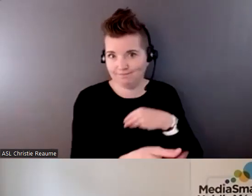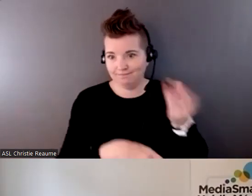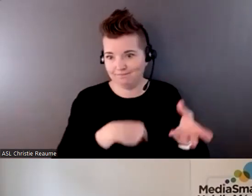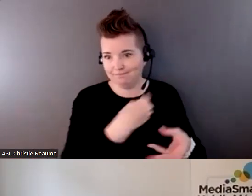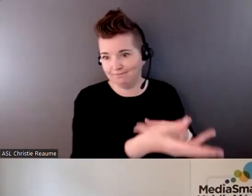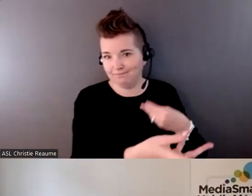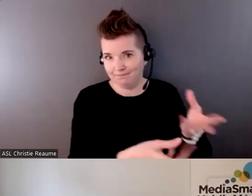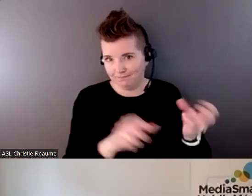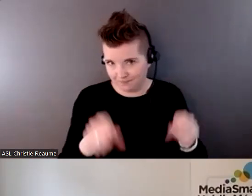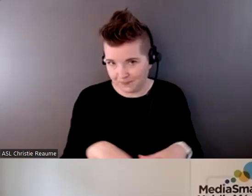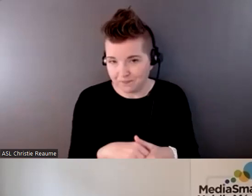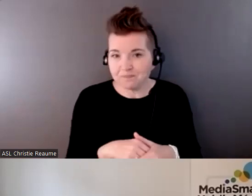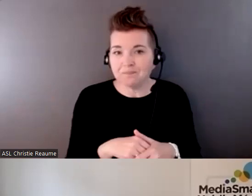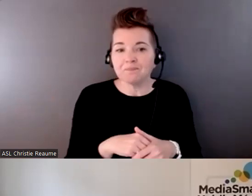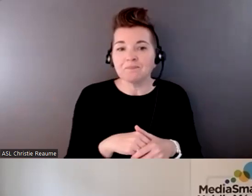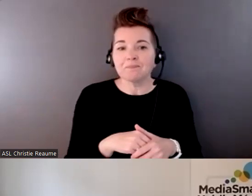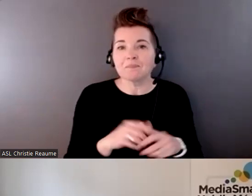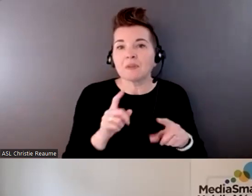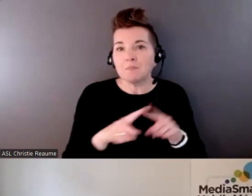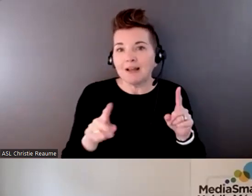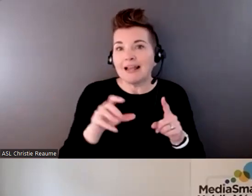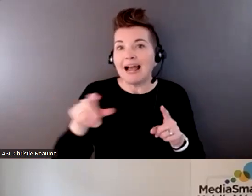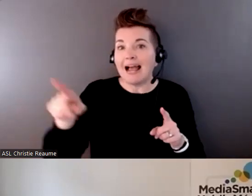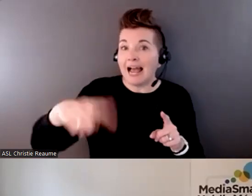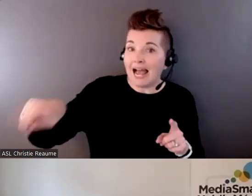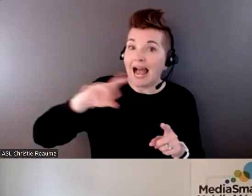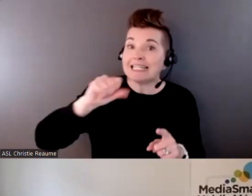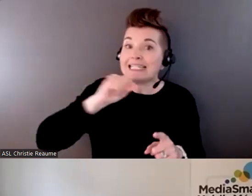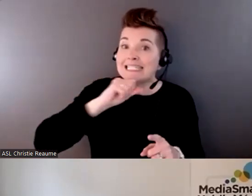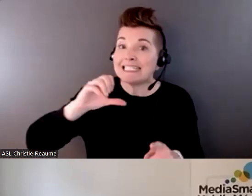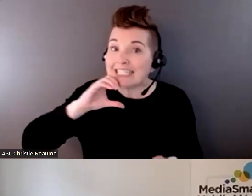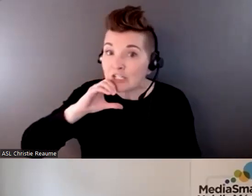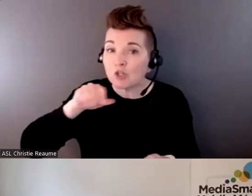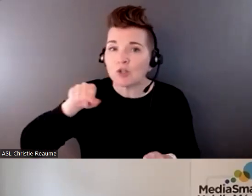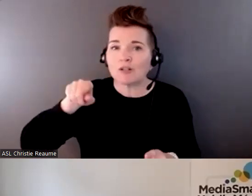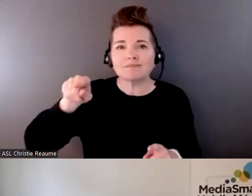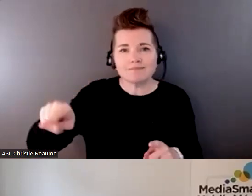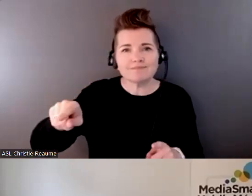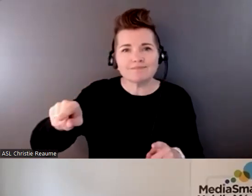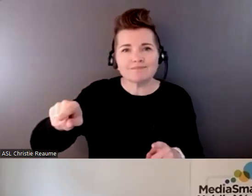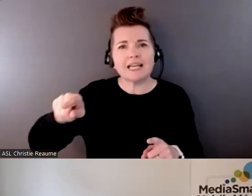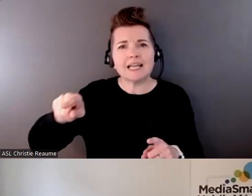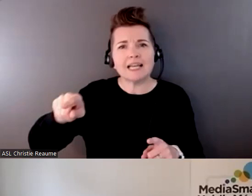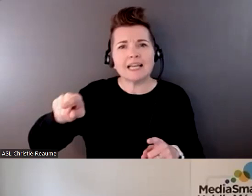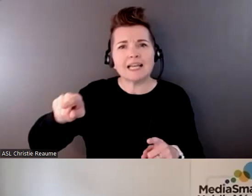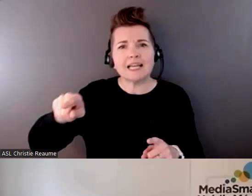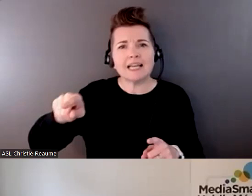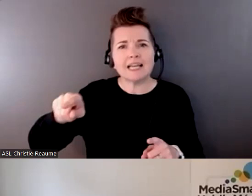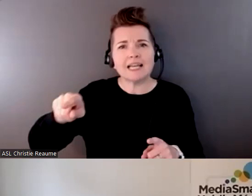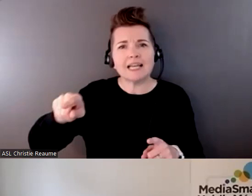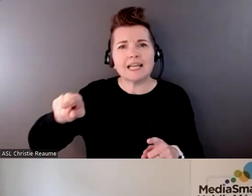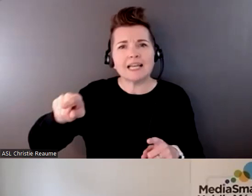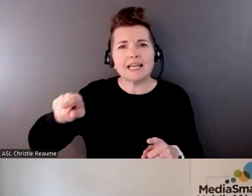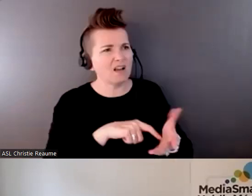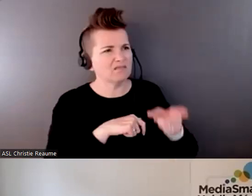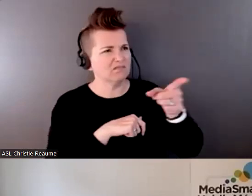how can a person how can a particularly an older adult recognize when they're dealing with someone who doesn't have a strong